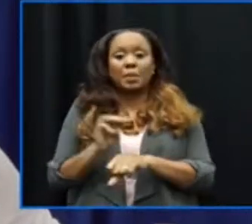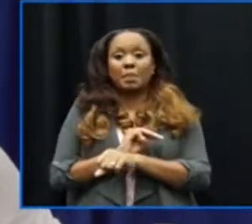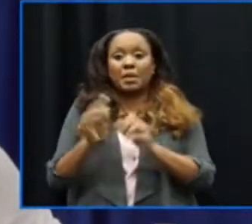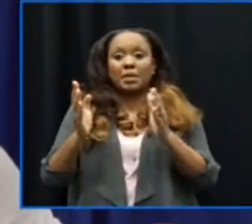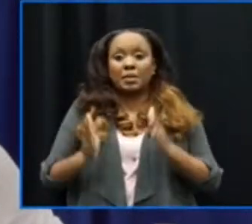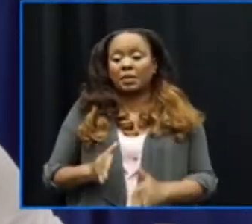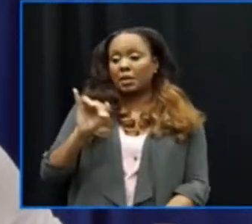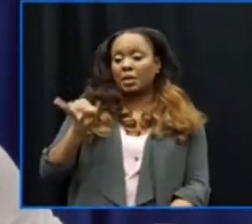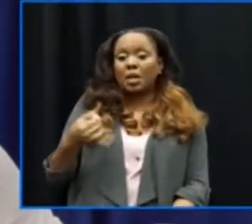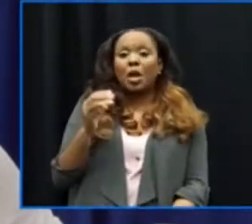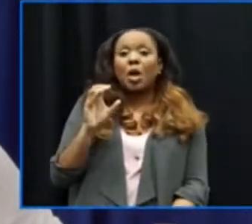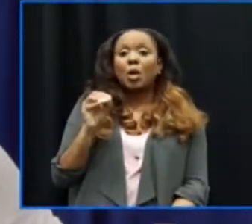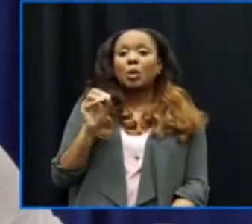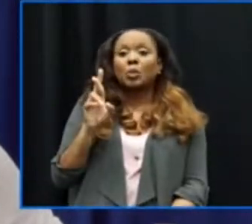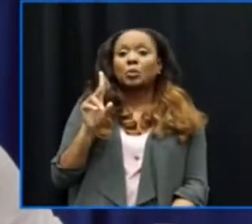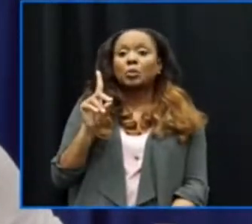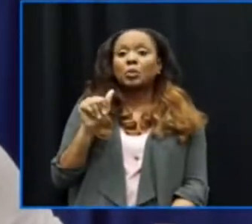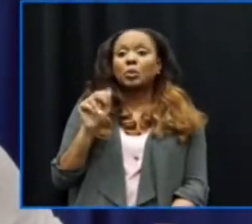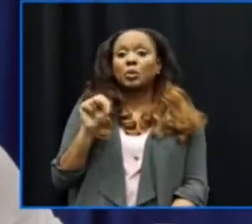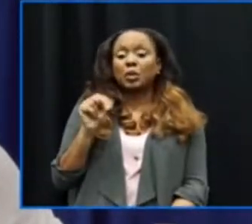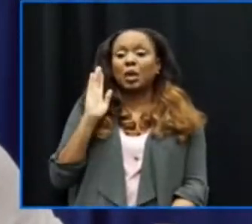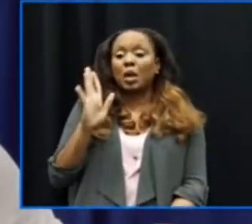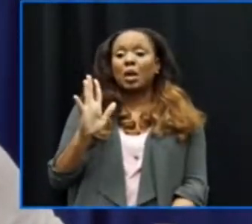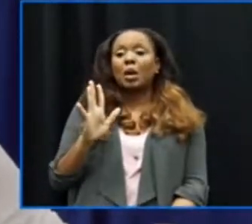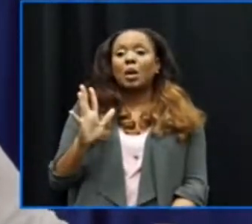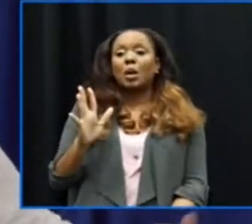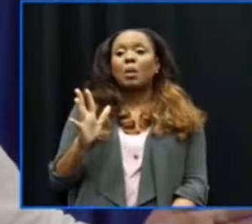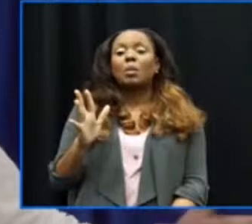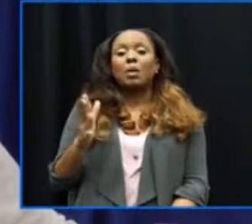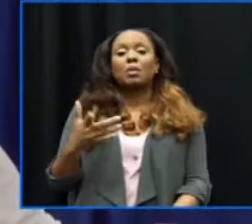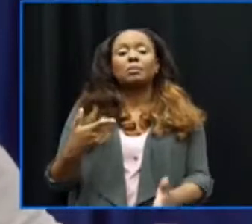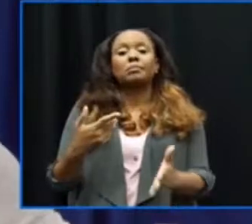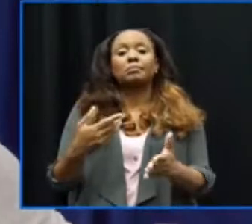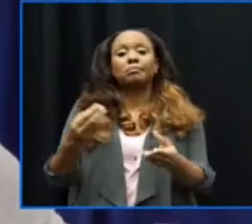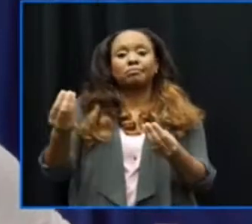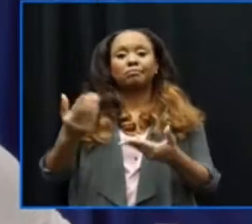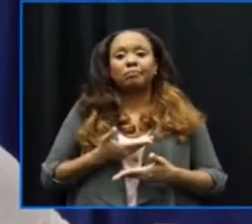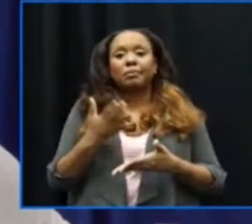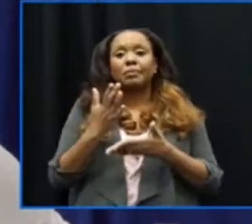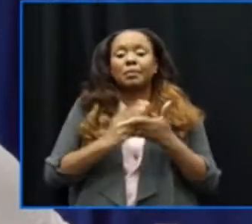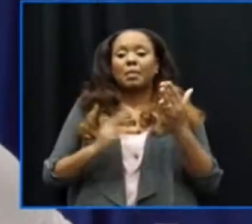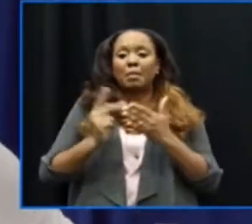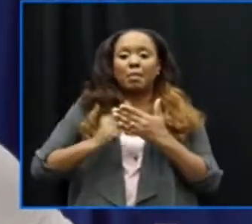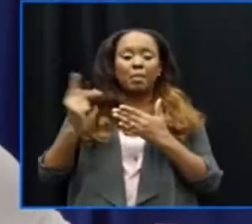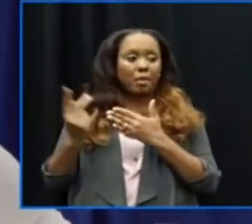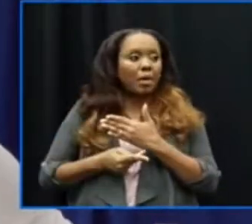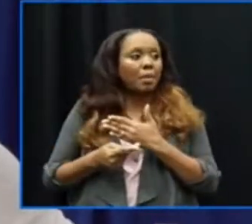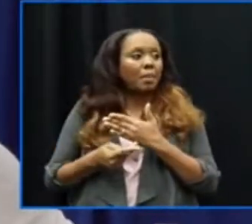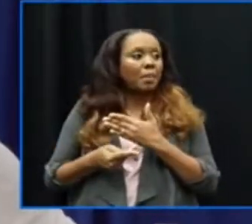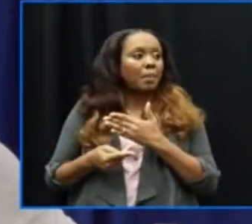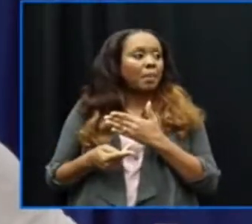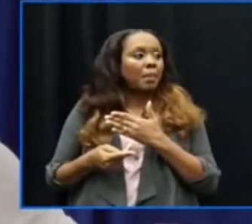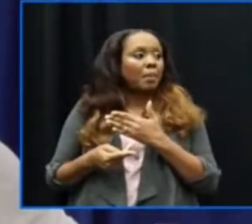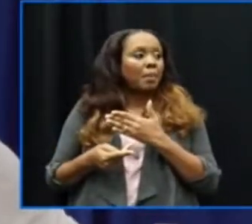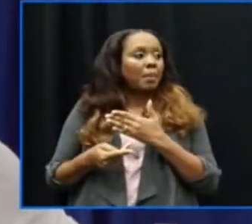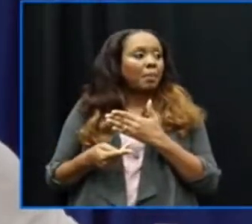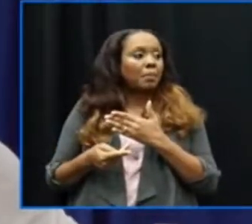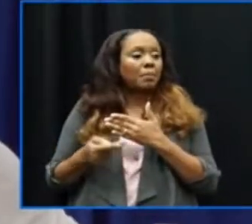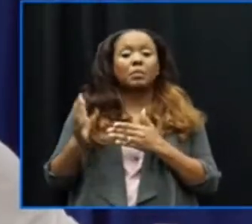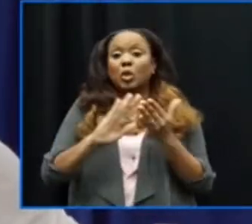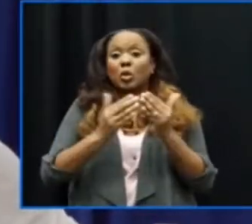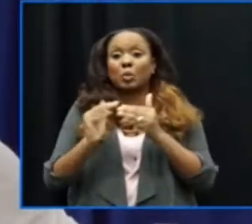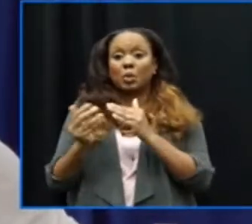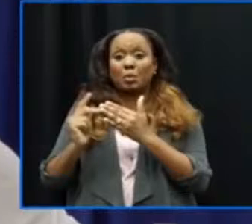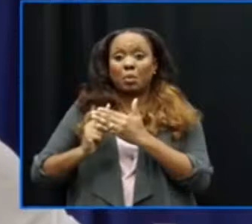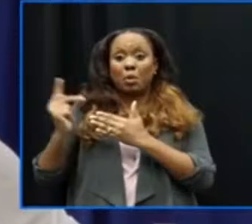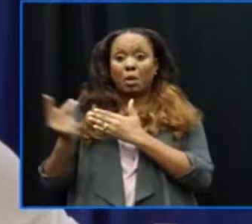to indicate some of the outreach programs, or Mr. Adams, whichever of the two who is better placed to do it, the outreach